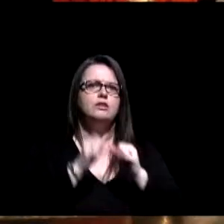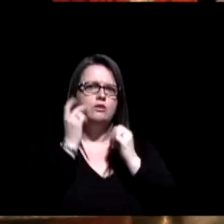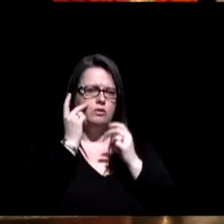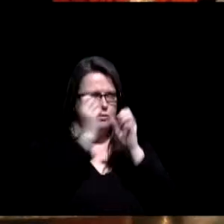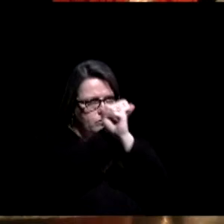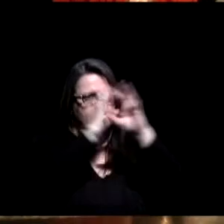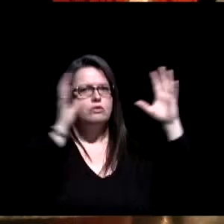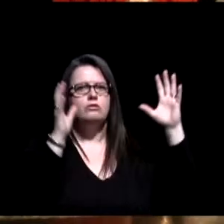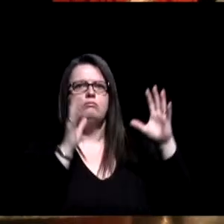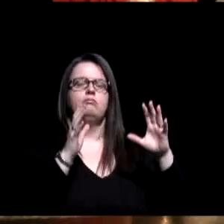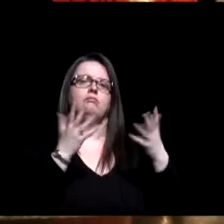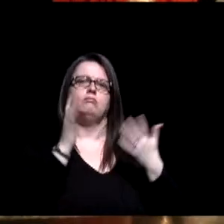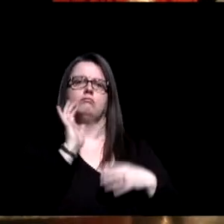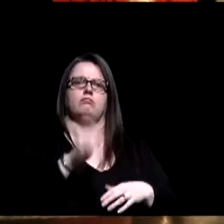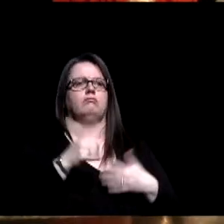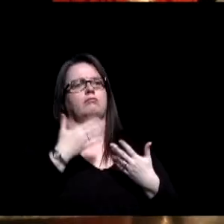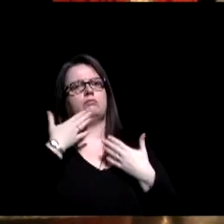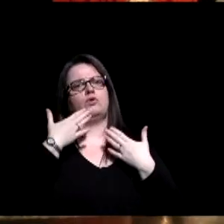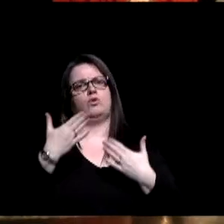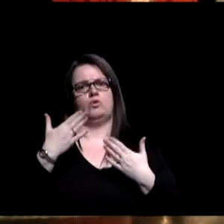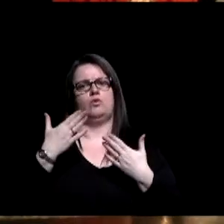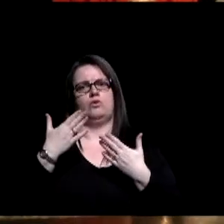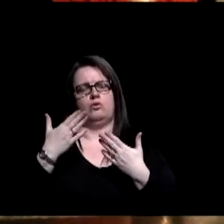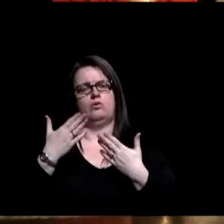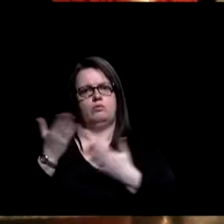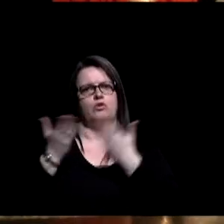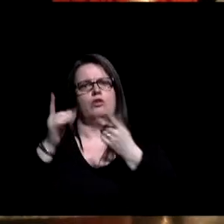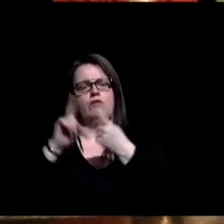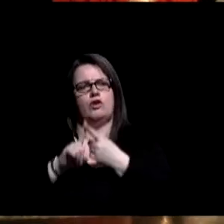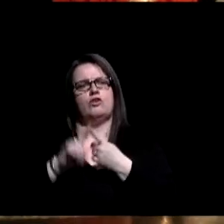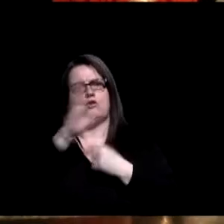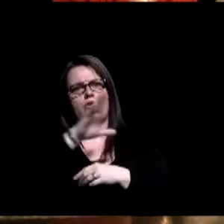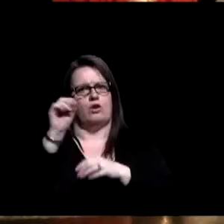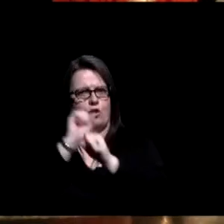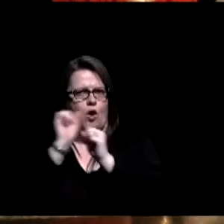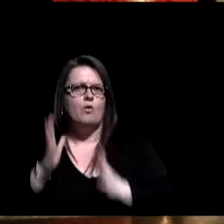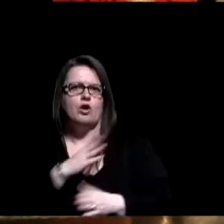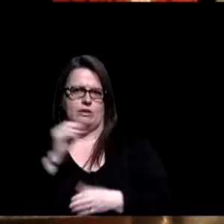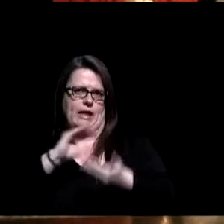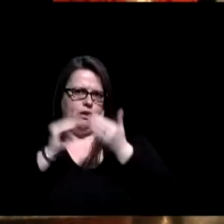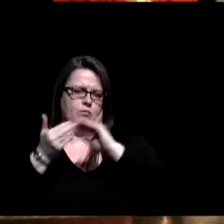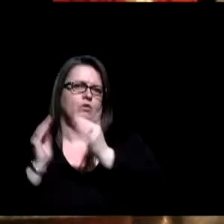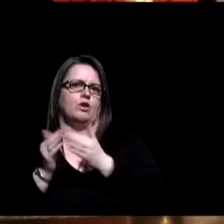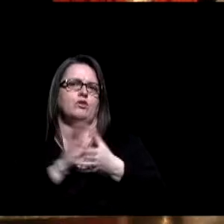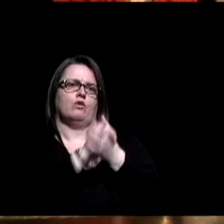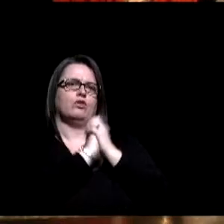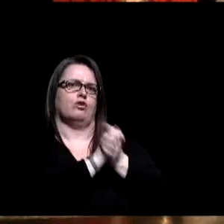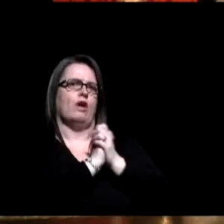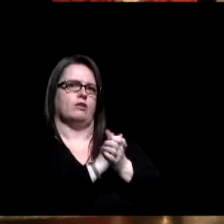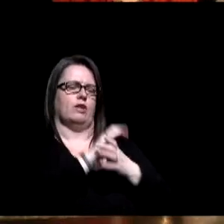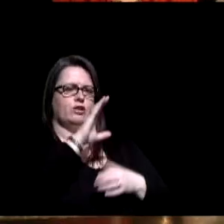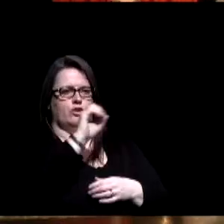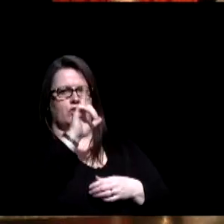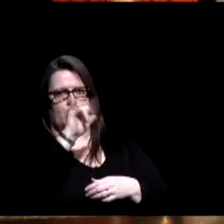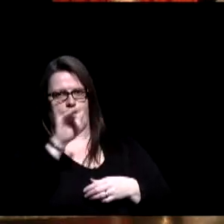to their colleagues and community. Congratulations to the Colonial Building Restoration